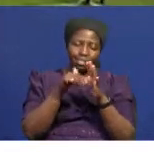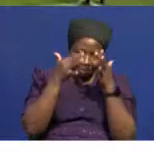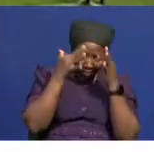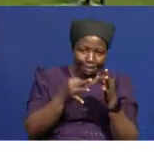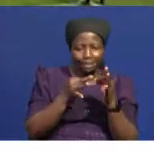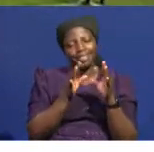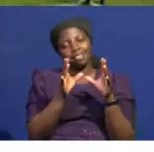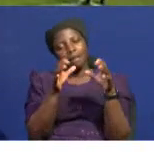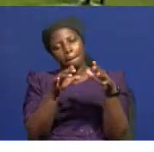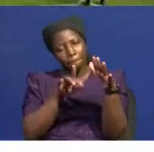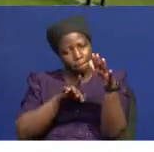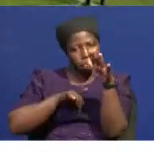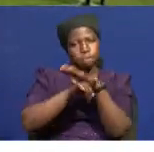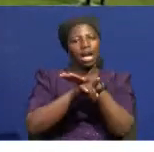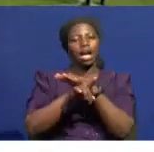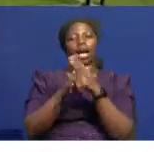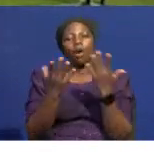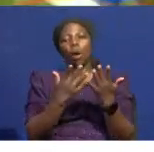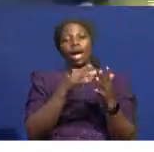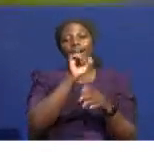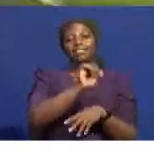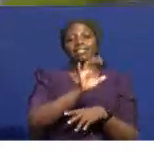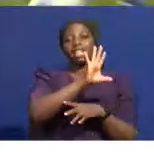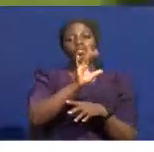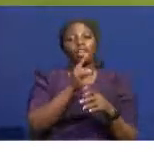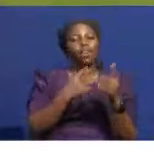which Sundowns emerged 3-2 victors.